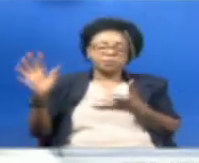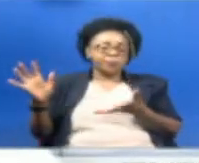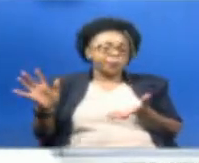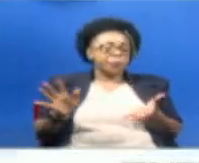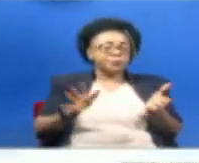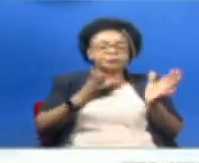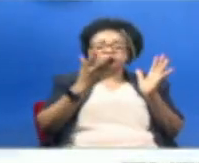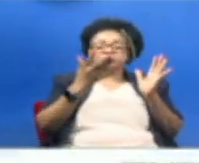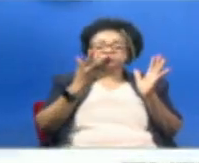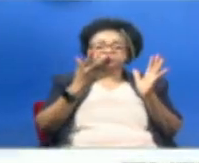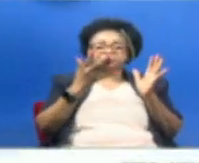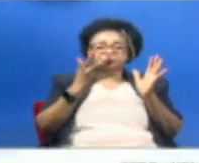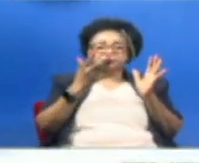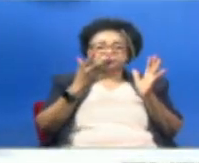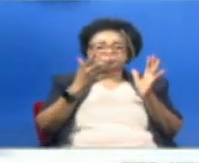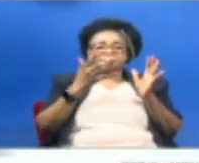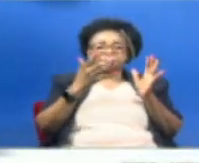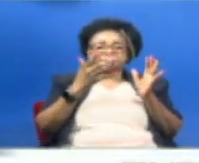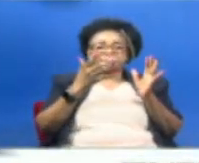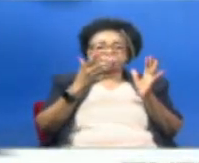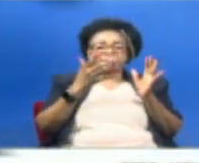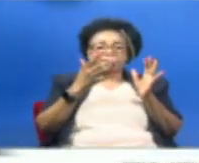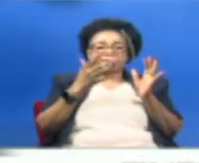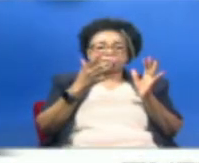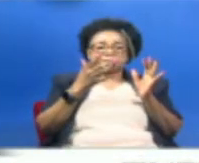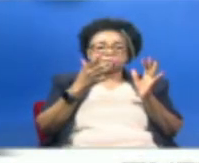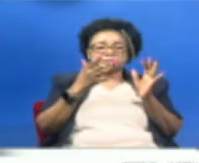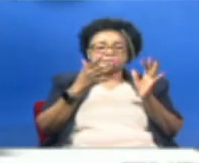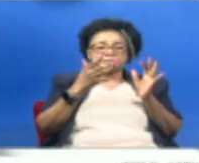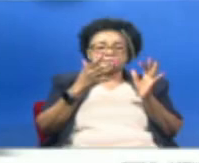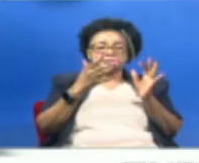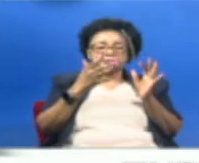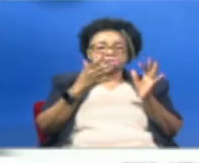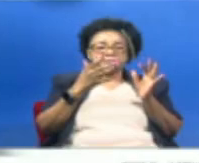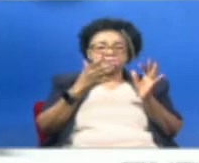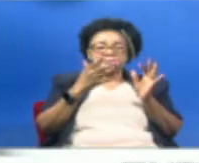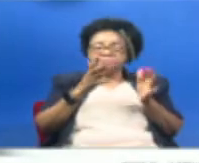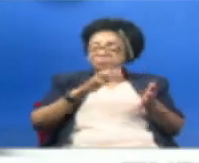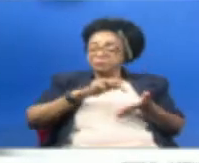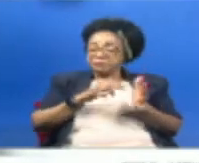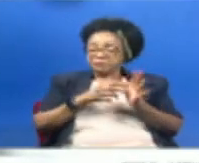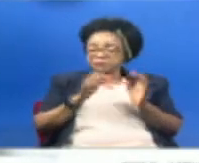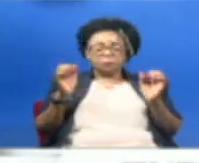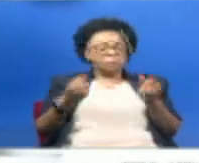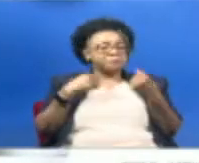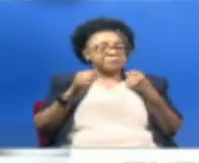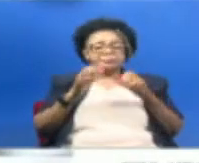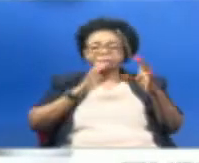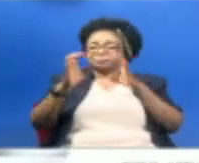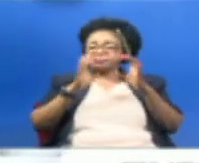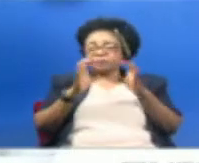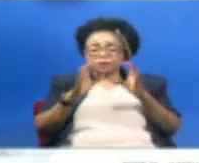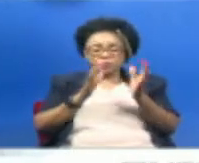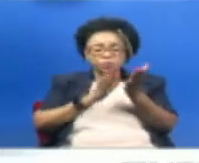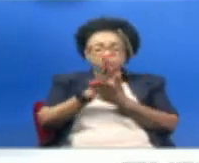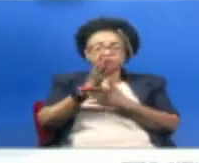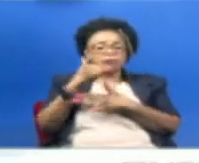kufika shuleni. Angeweza hata kufikia usaidizi mwingine kupitia mambo ya rununu ama kupiga simu, sababu